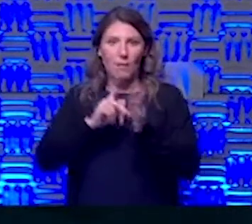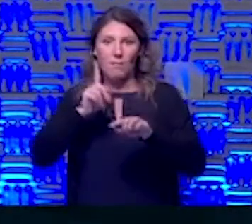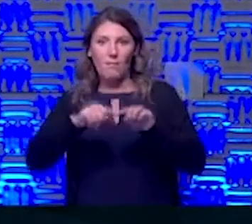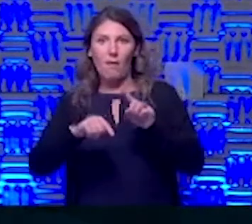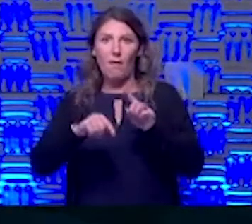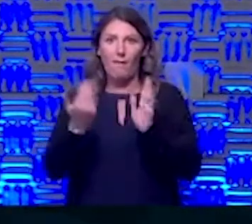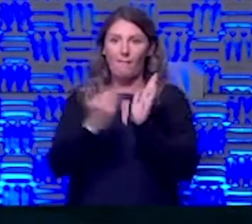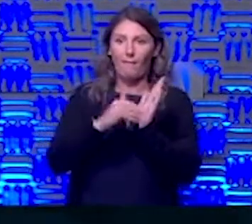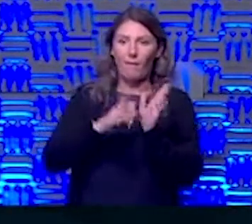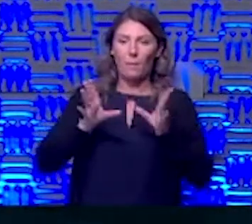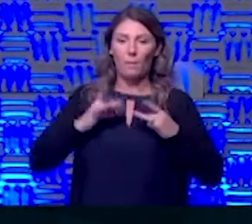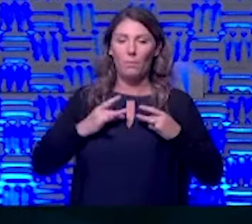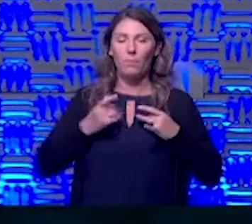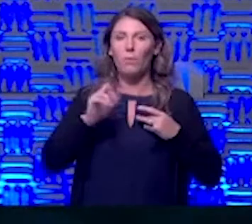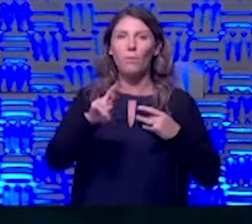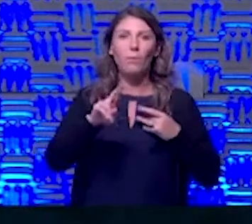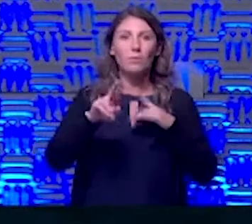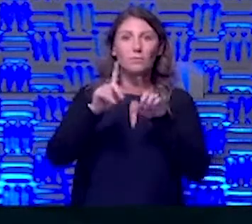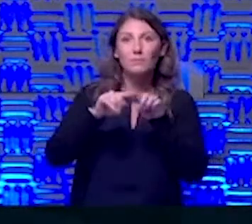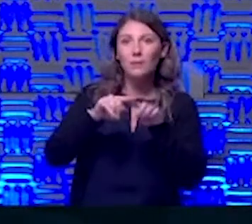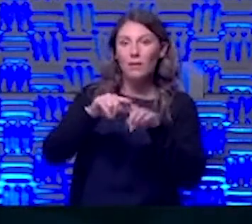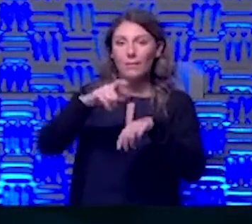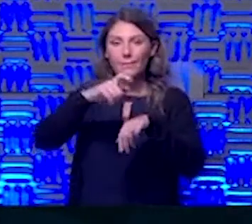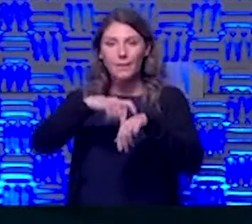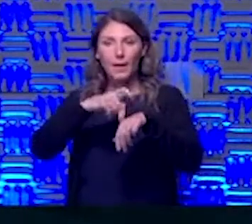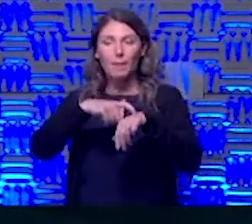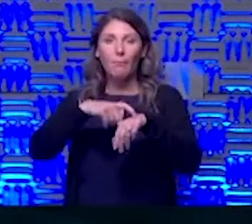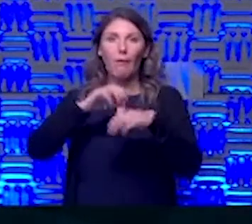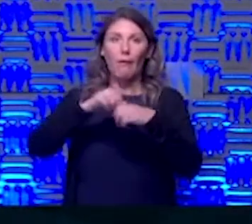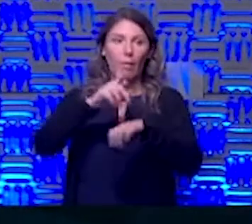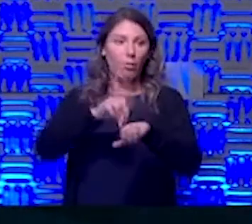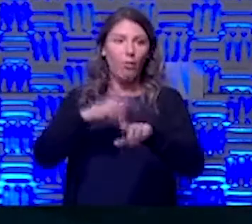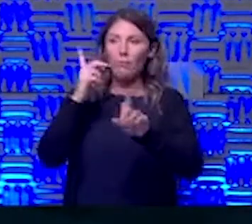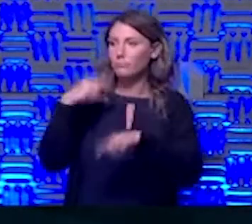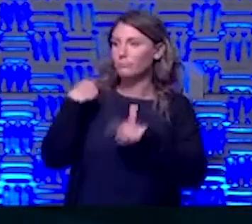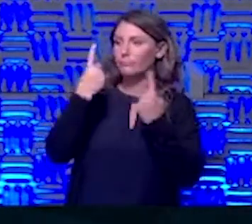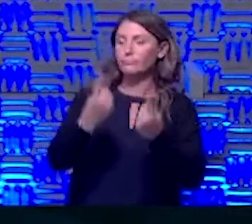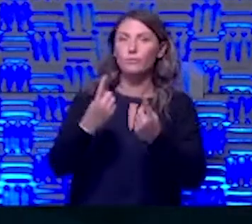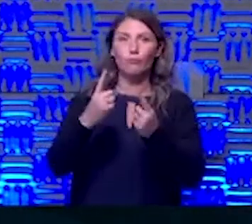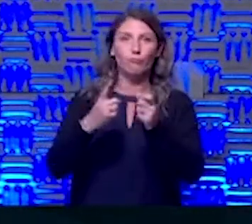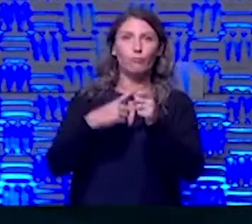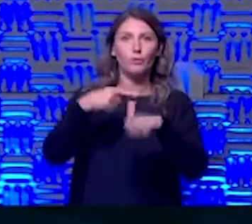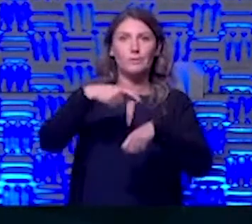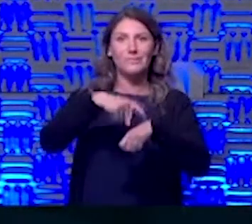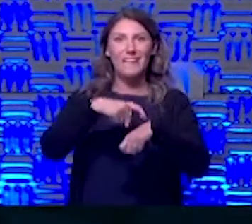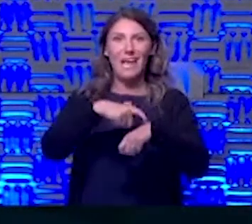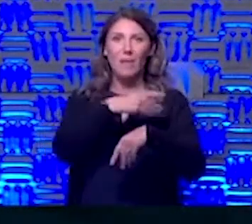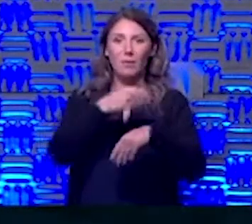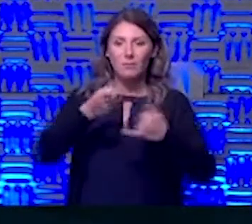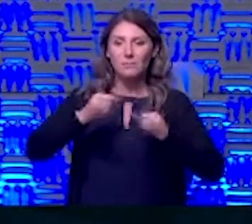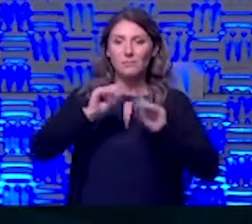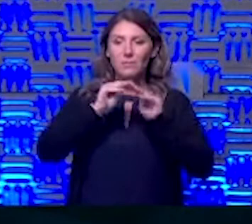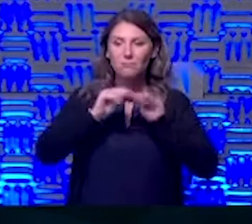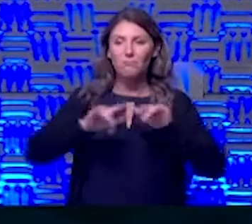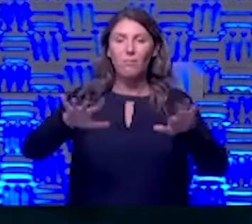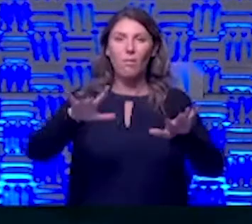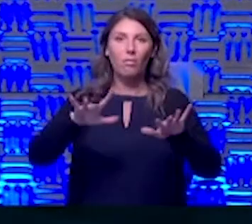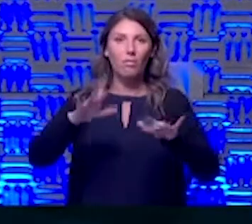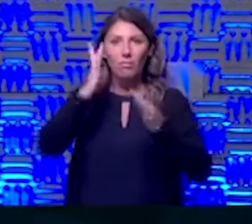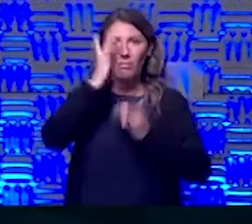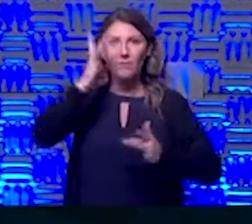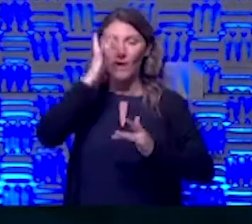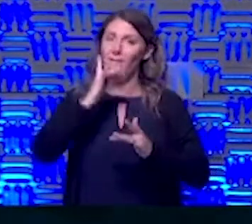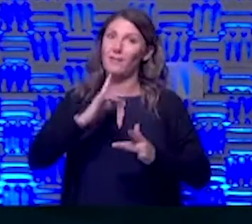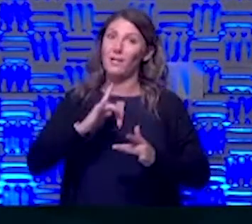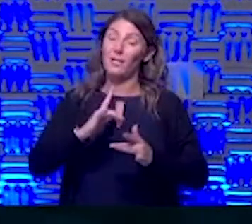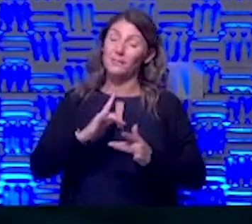mean, depending on the timing of how long it's been since you had it, and can you still be spreading the virus? So I would still strongly advise that